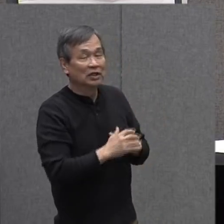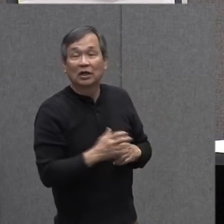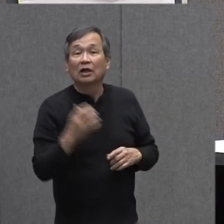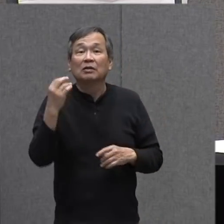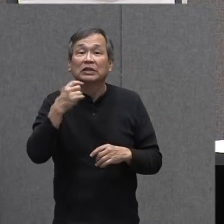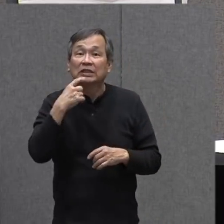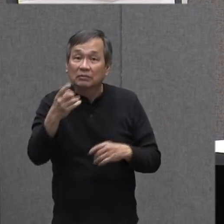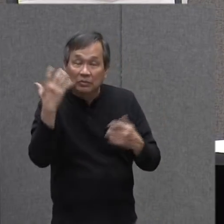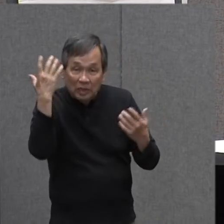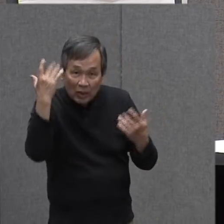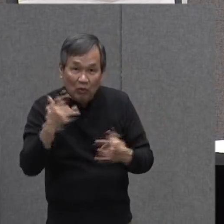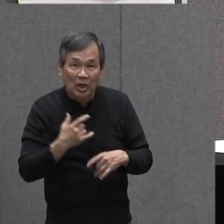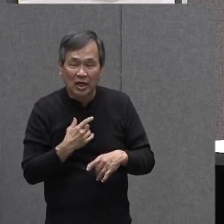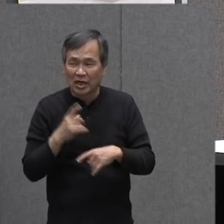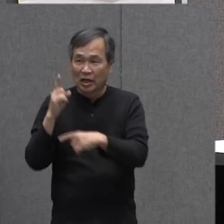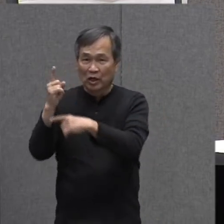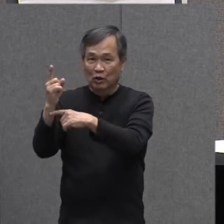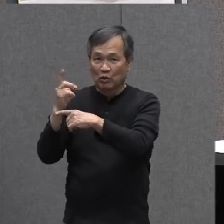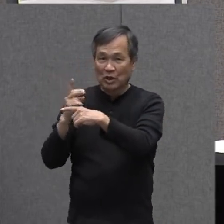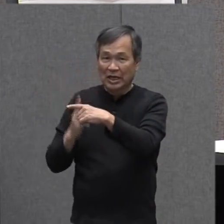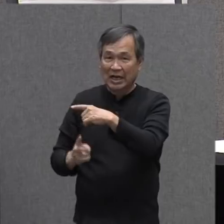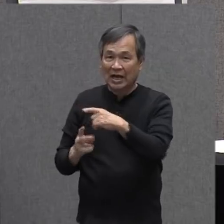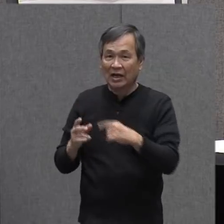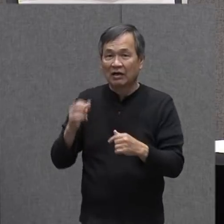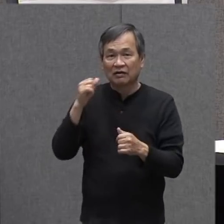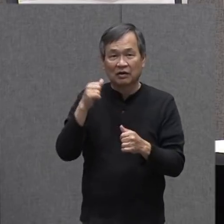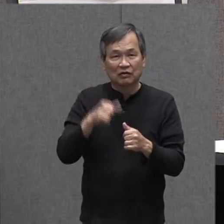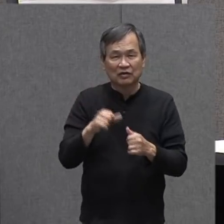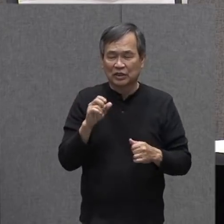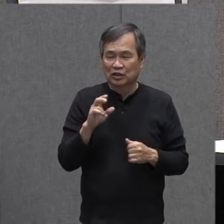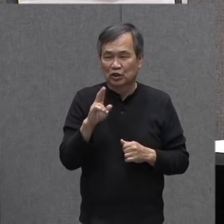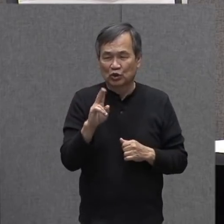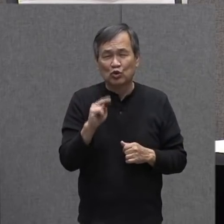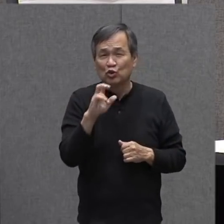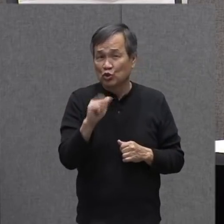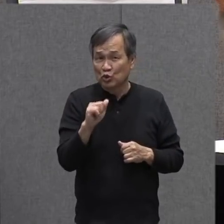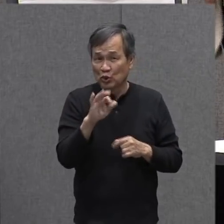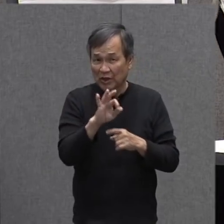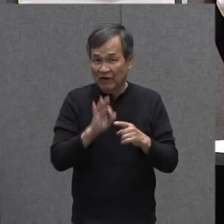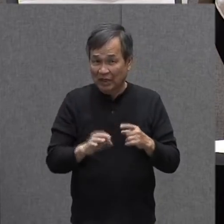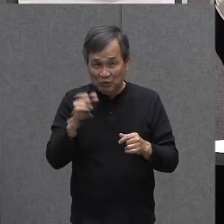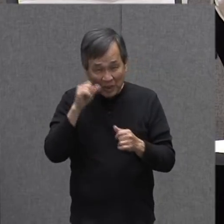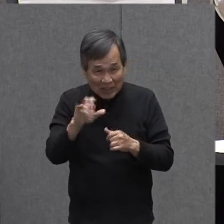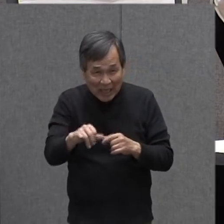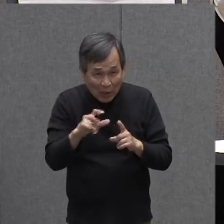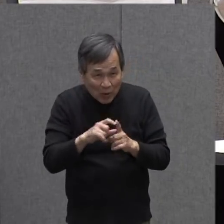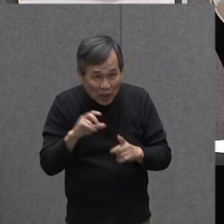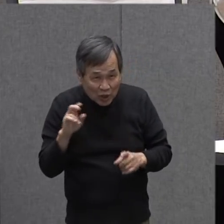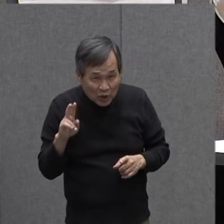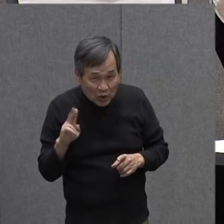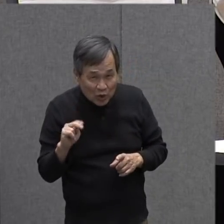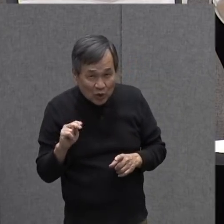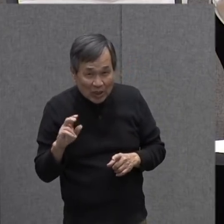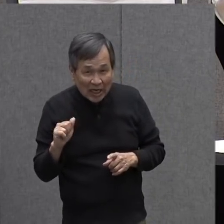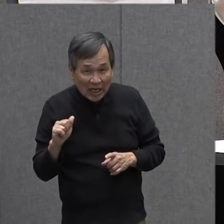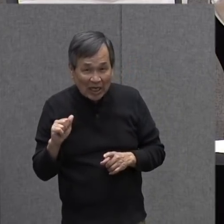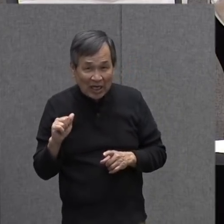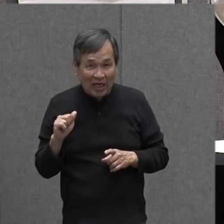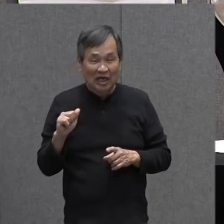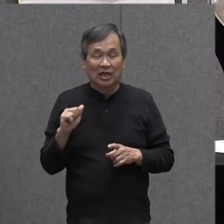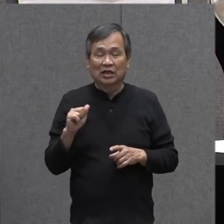there something special about what they were wearing that kept them on the moon? Did they seem to bounce on the moon?